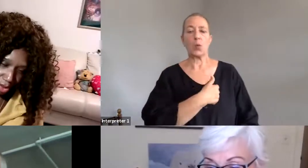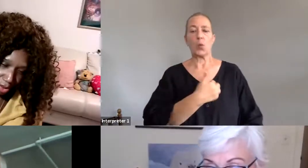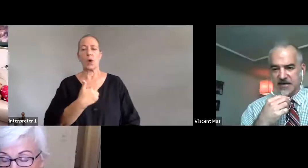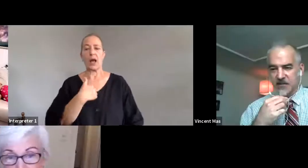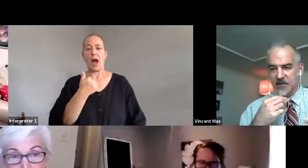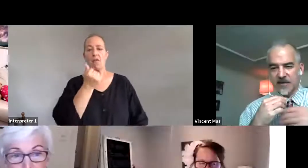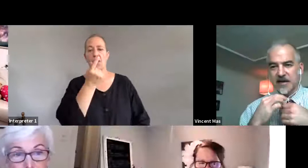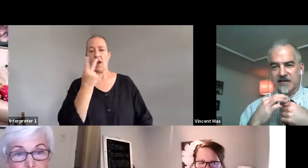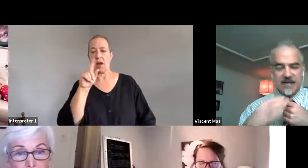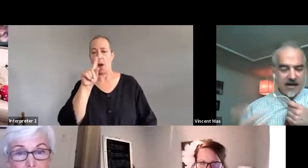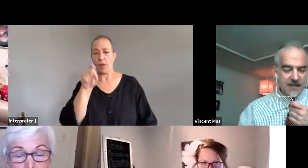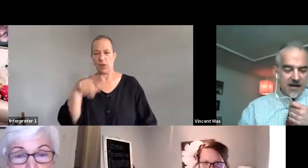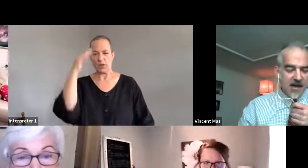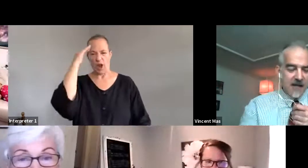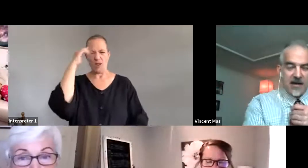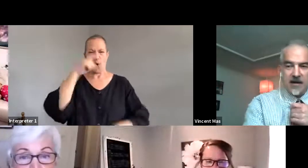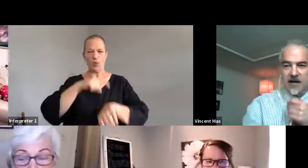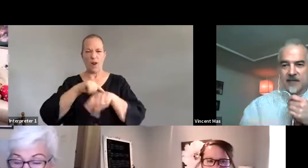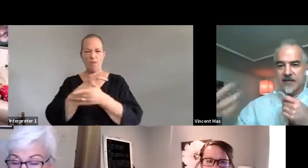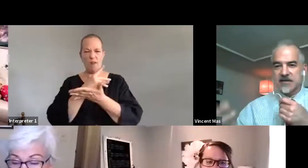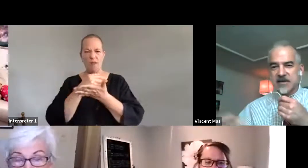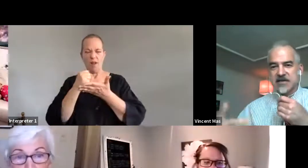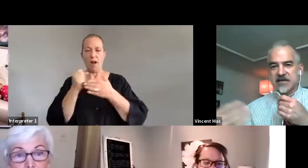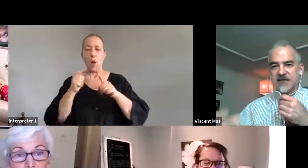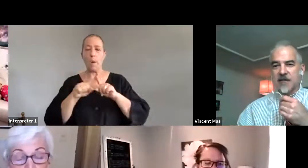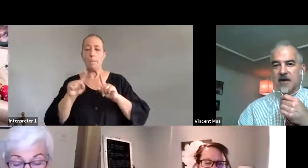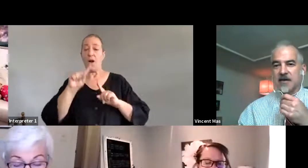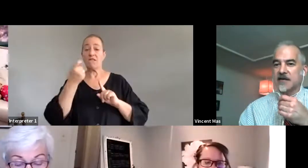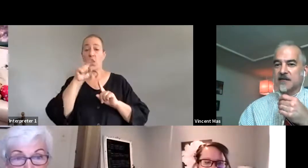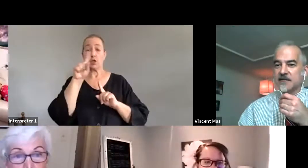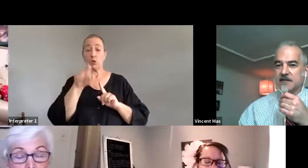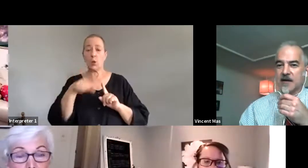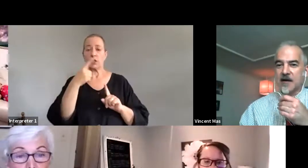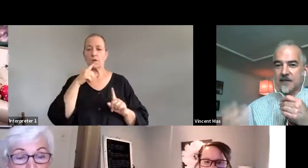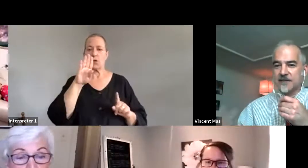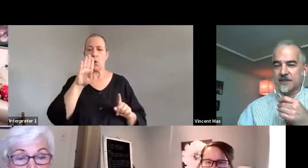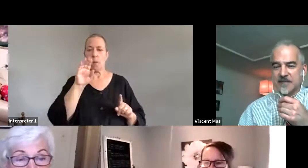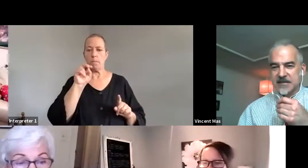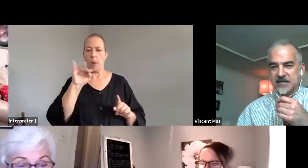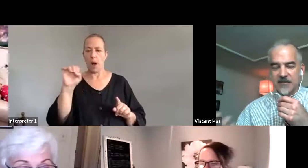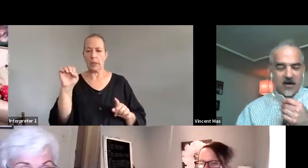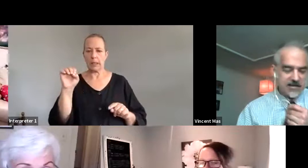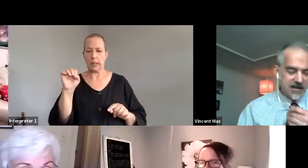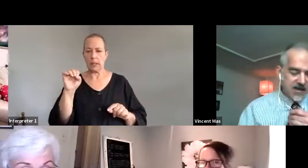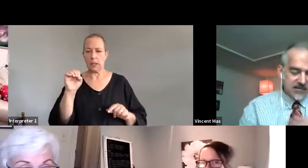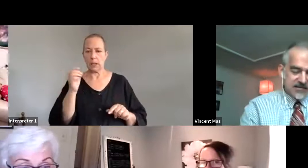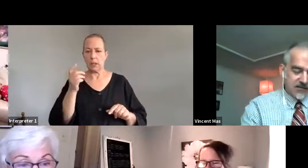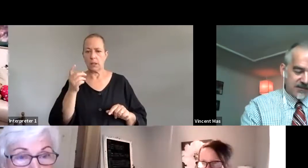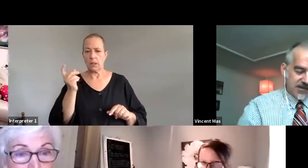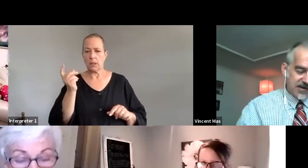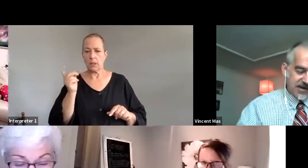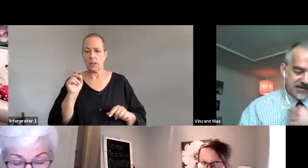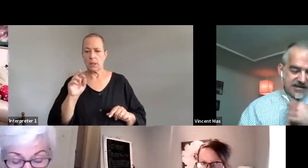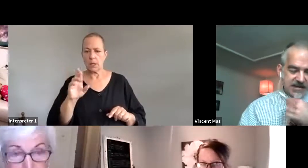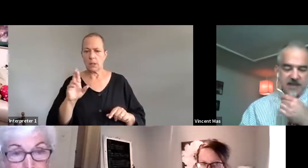couple questions. I know we're running out of time, but the first question is for Bonnie. Dr. Marks,